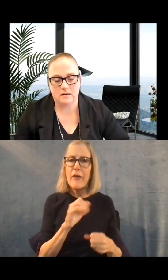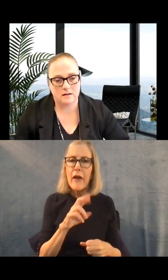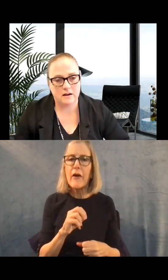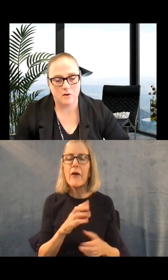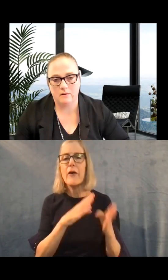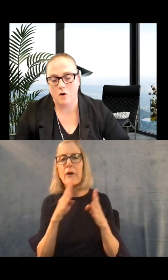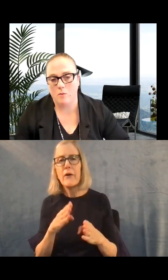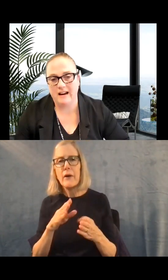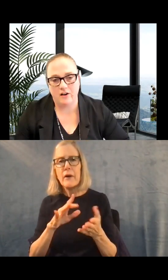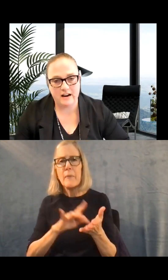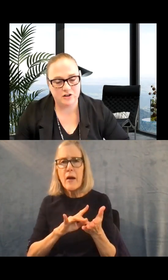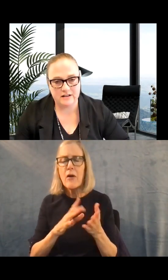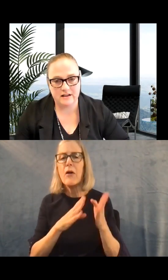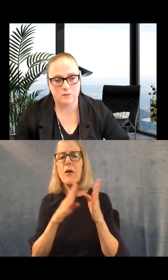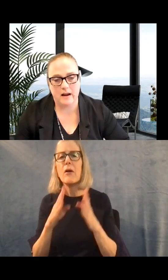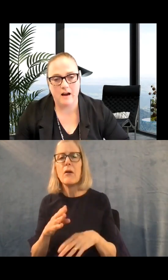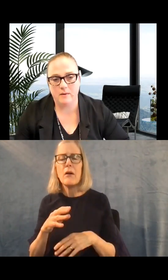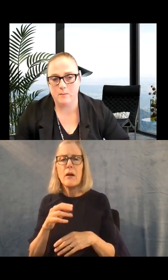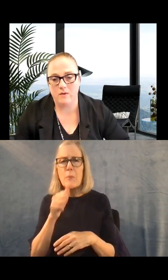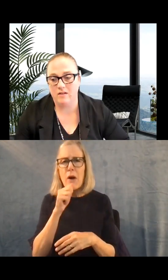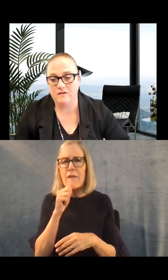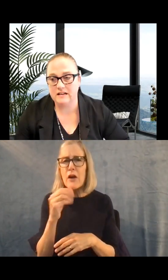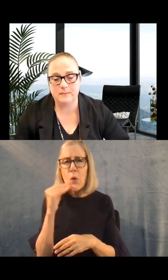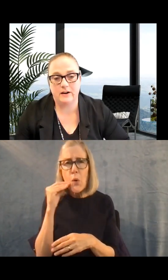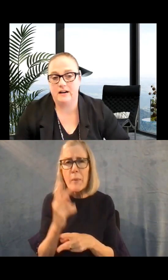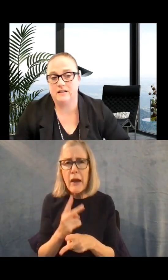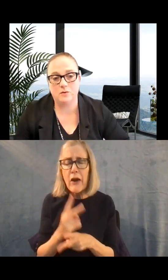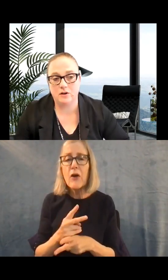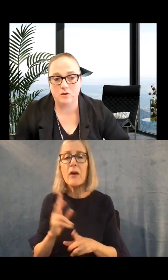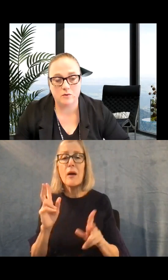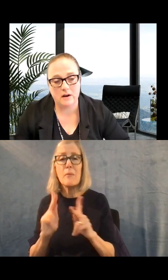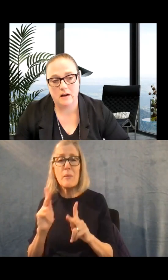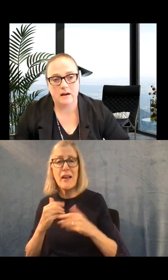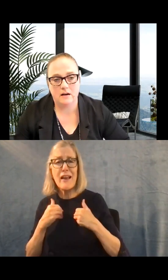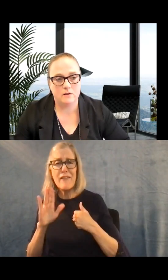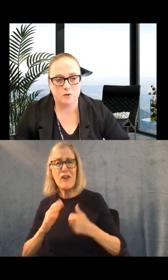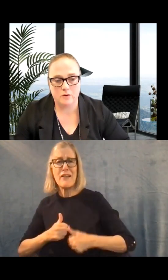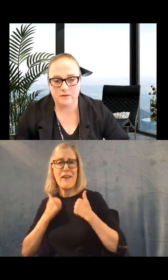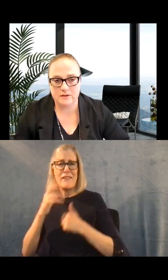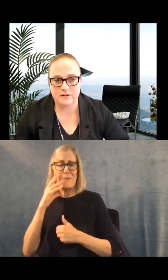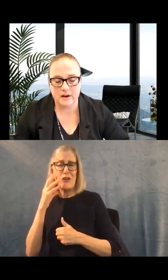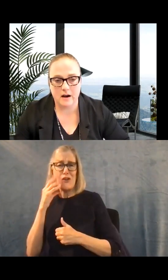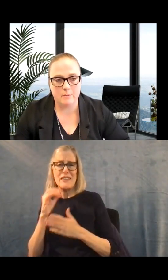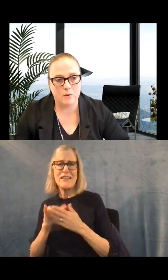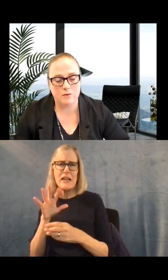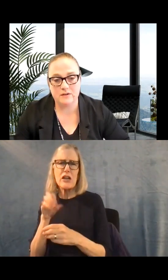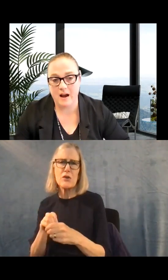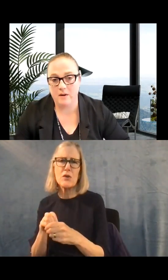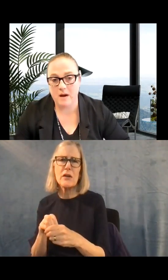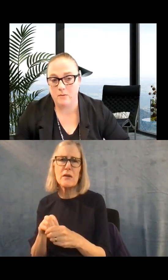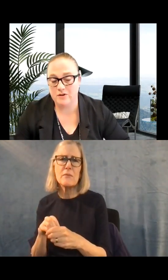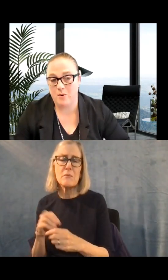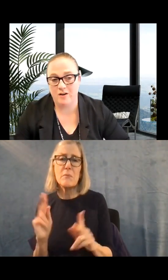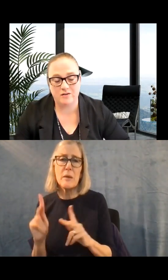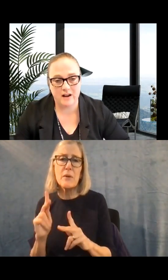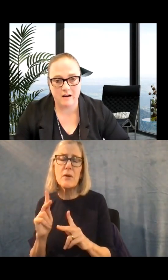private, home care agencies. We have people with lived experience to include individuals whose